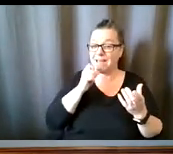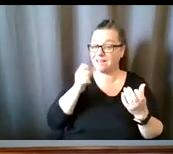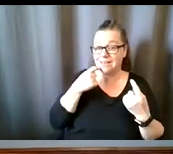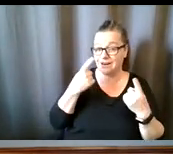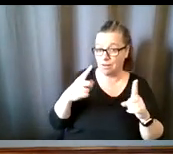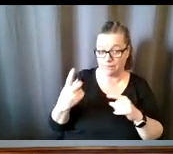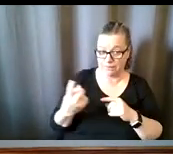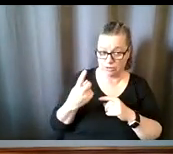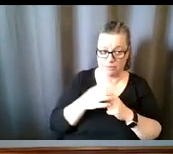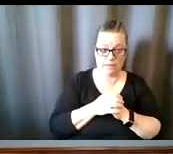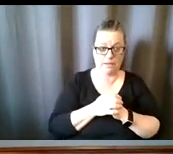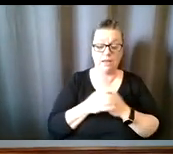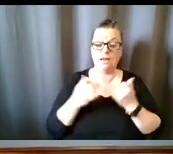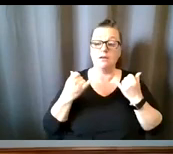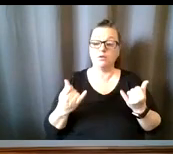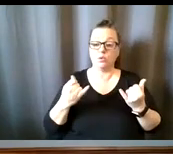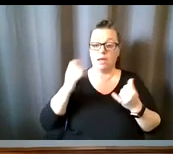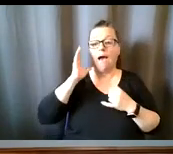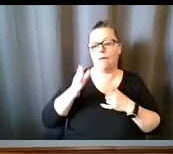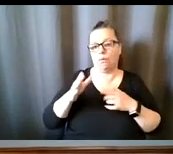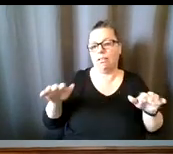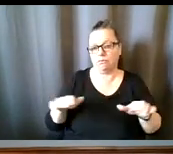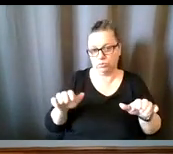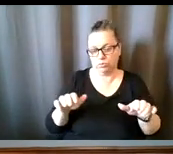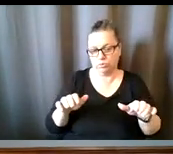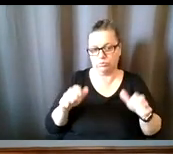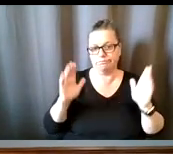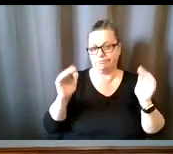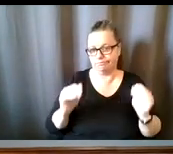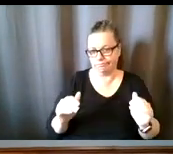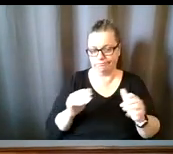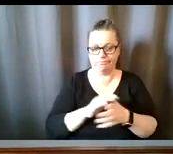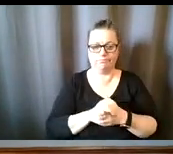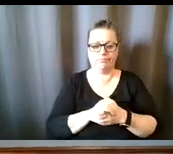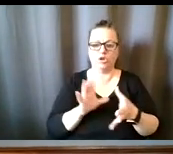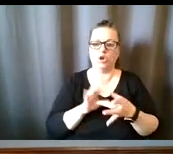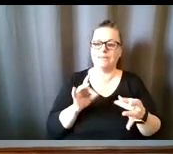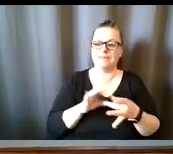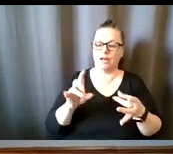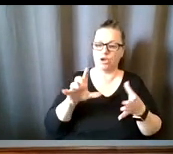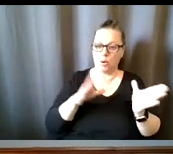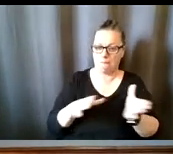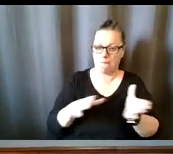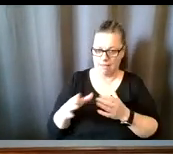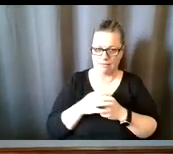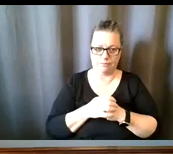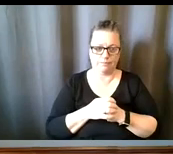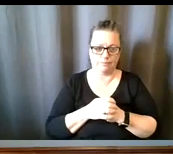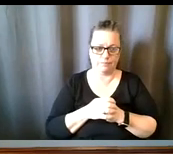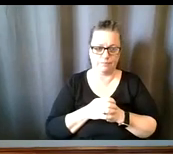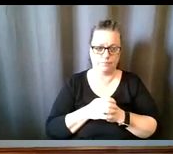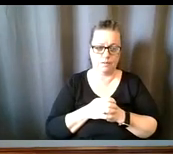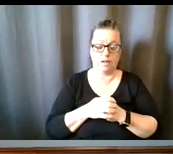something. Today, I'm going to be doing this next thing. So you're stating your intention of what you plan on doing.